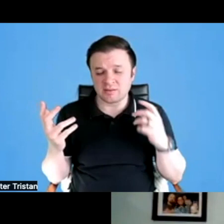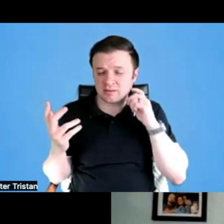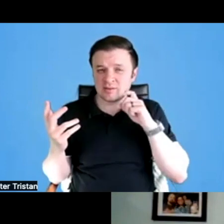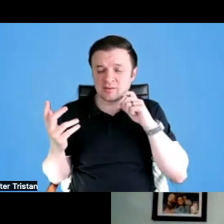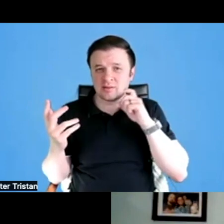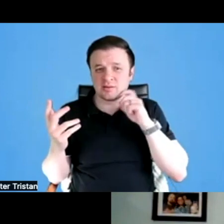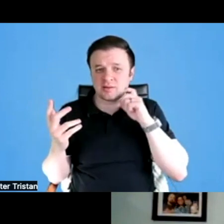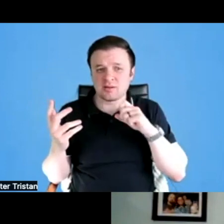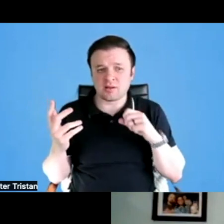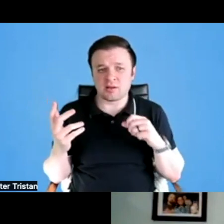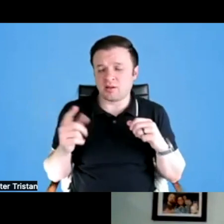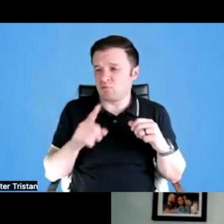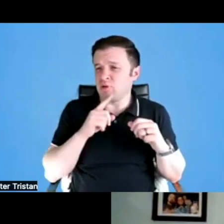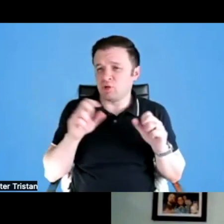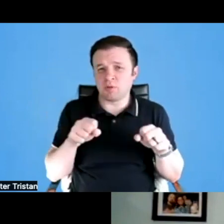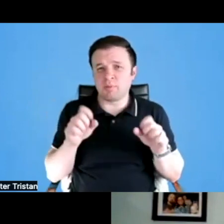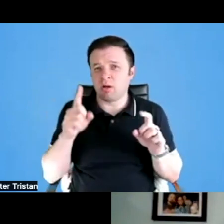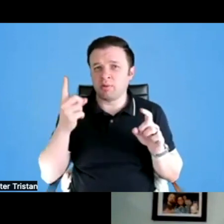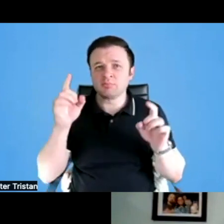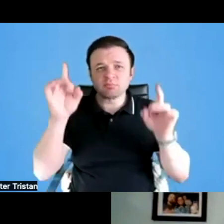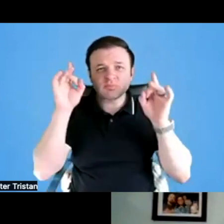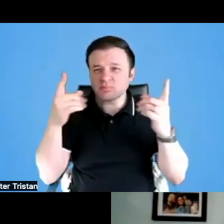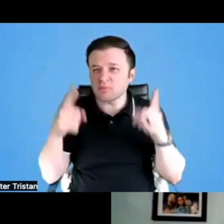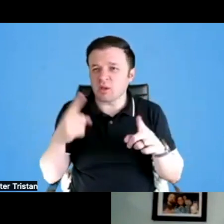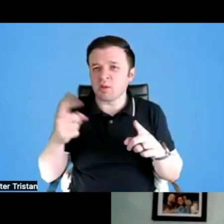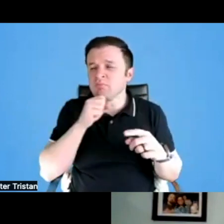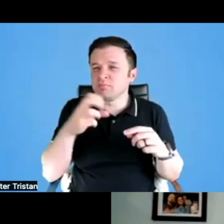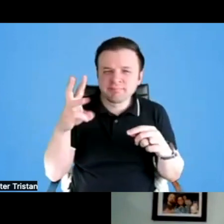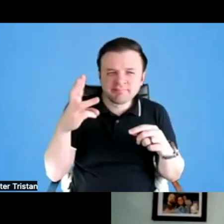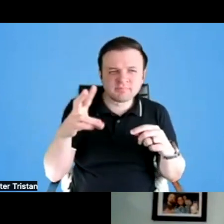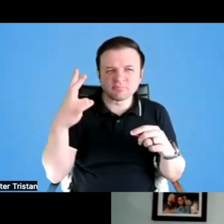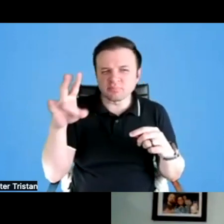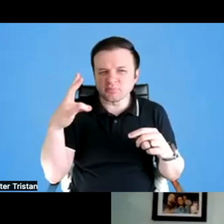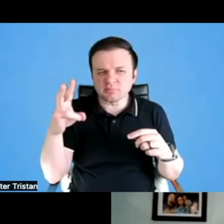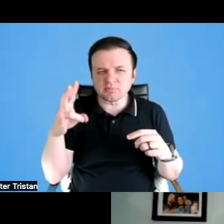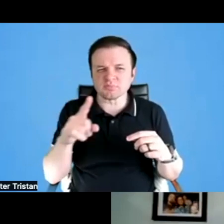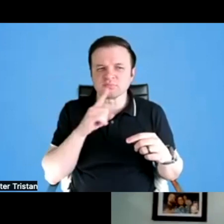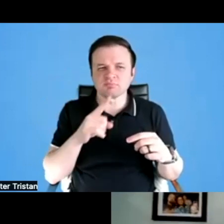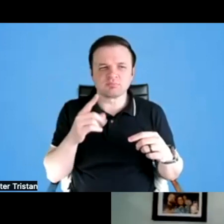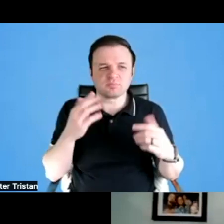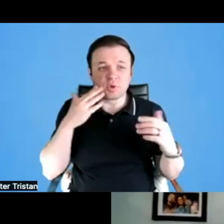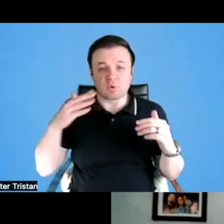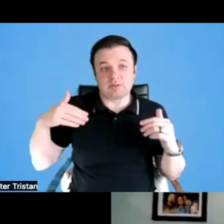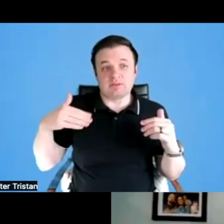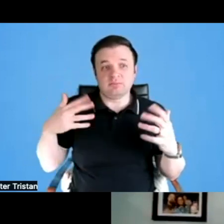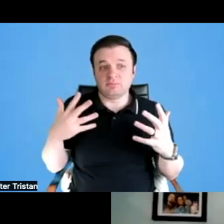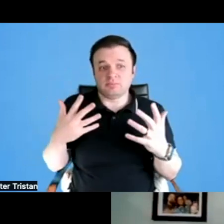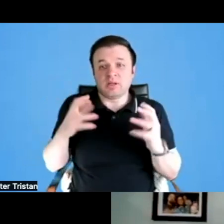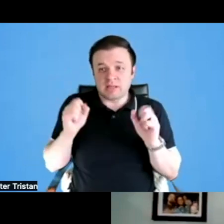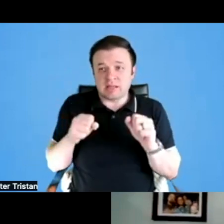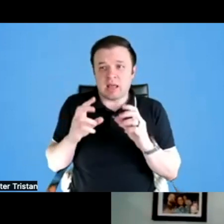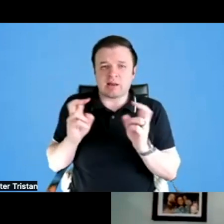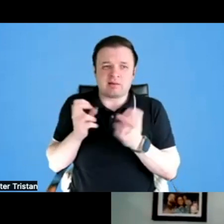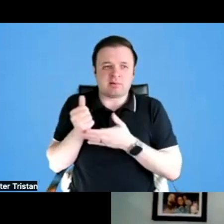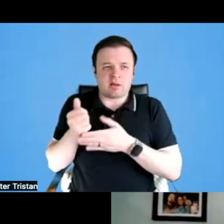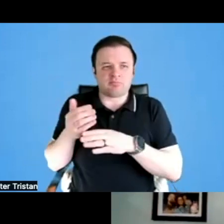that there was a really terrible thing that happened when someone was 16 or 17 and just don't know that yet that repairs can be made. Now, it's